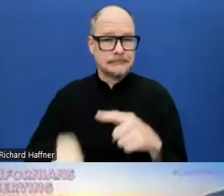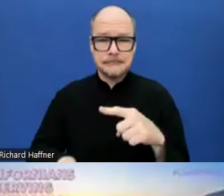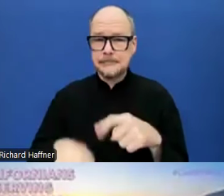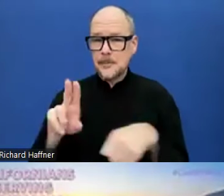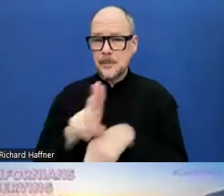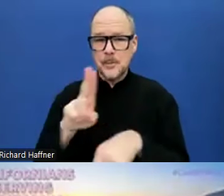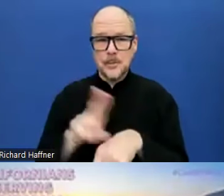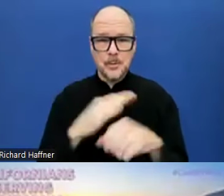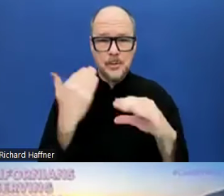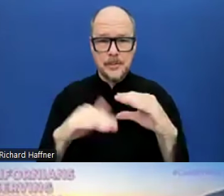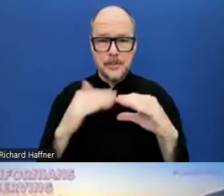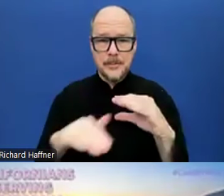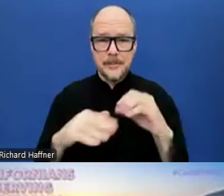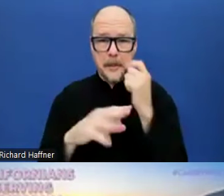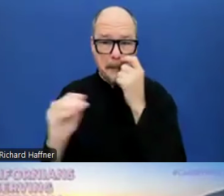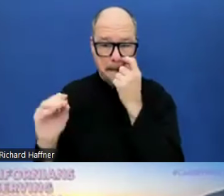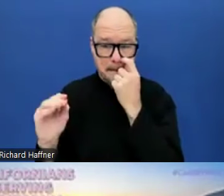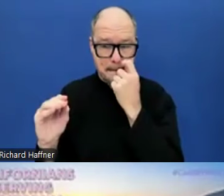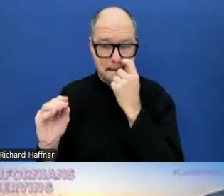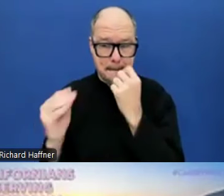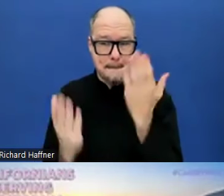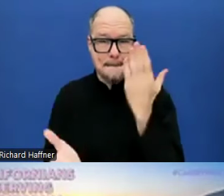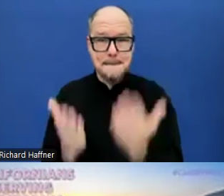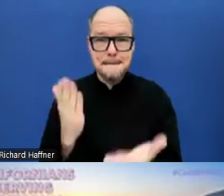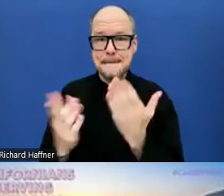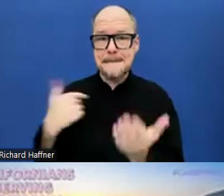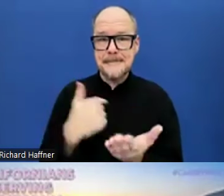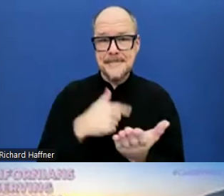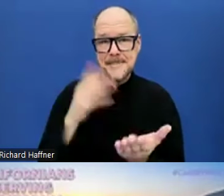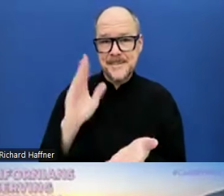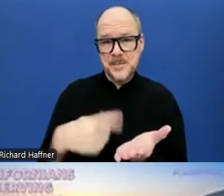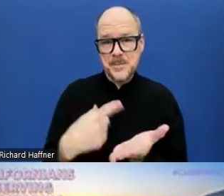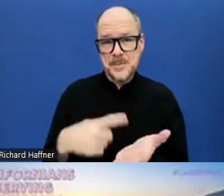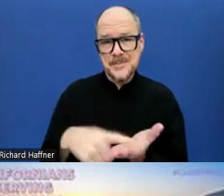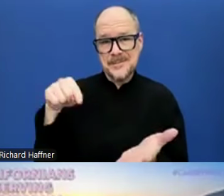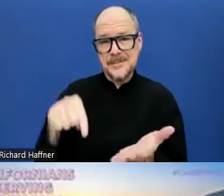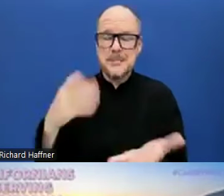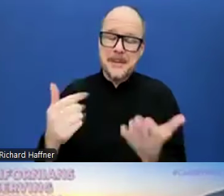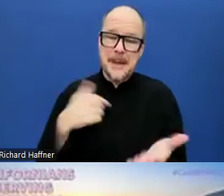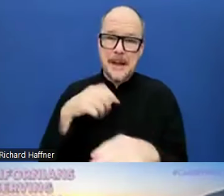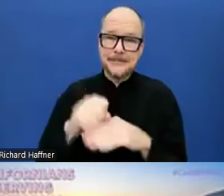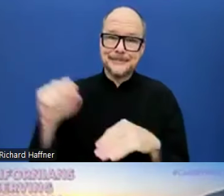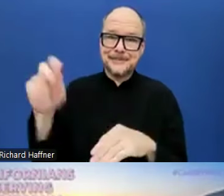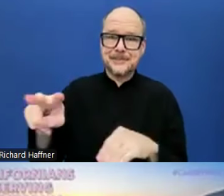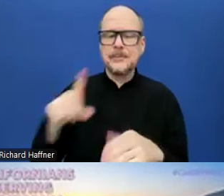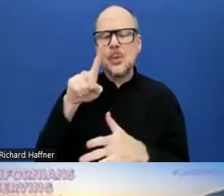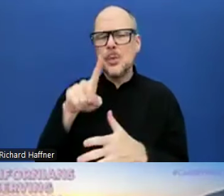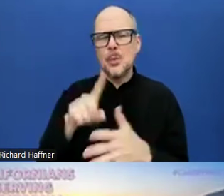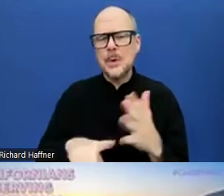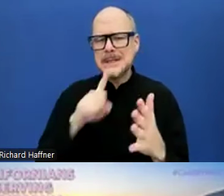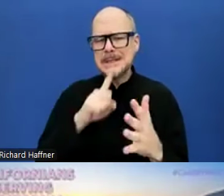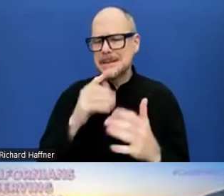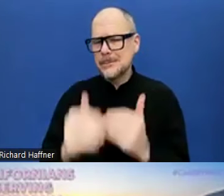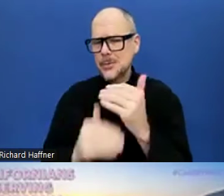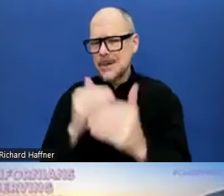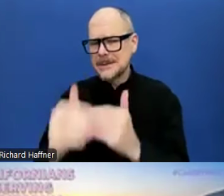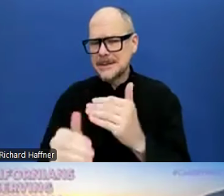email, and perhaps we're going to have this discussion already, and maybe I'm jumping ahead. What would be the process then